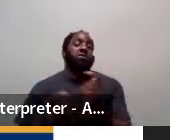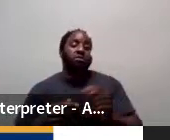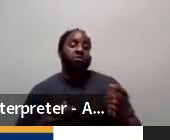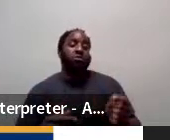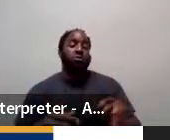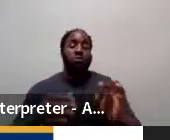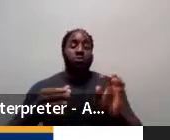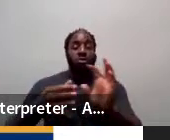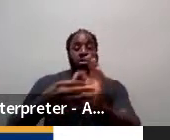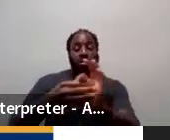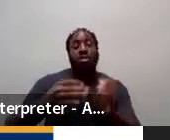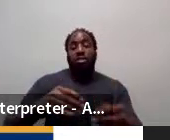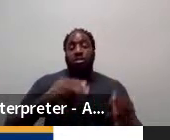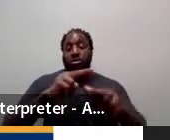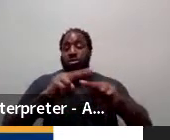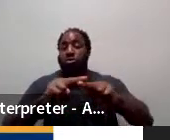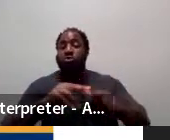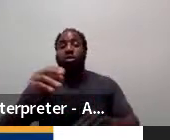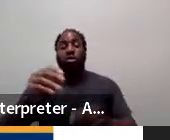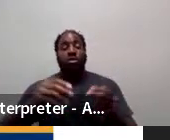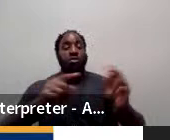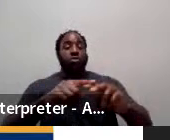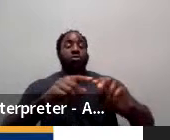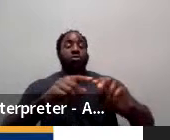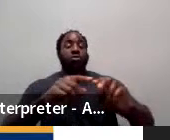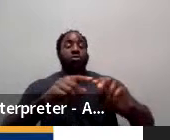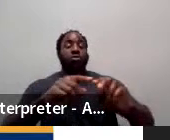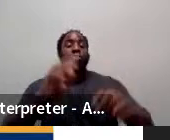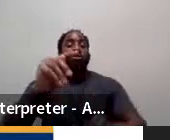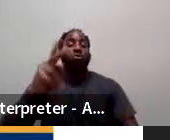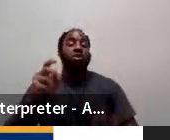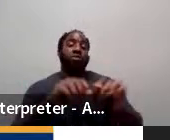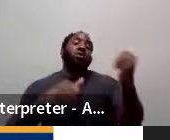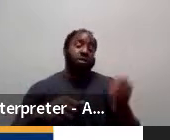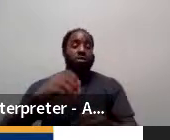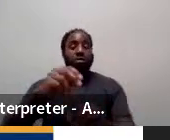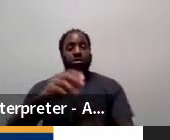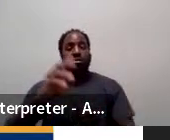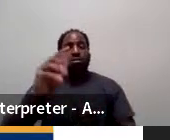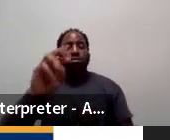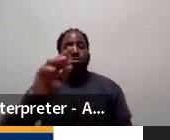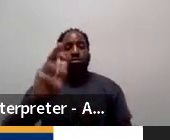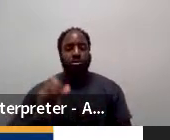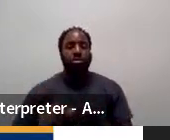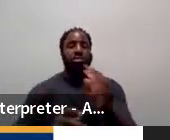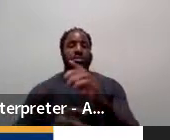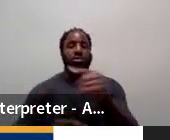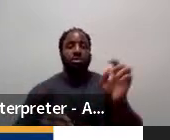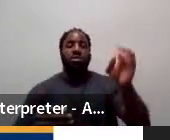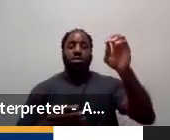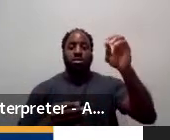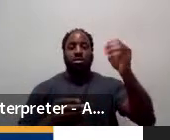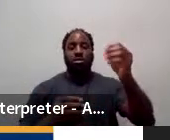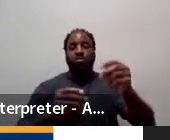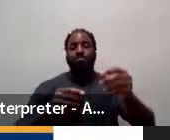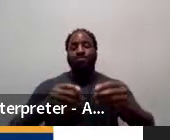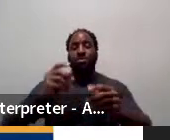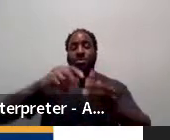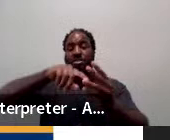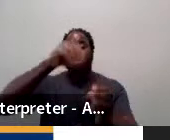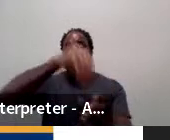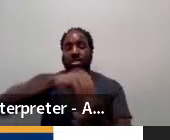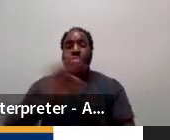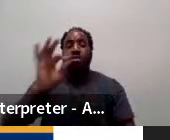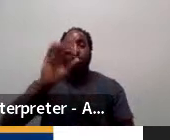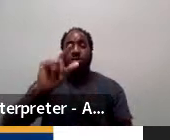trains to other tracks away from the work that we're going to be doing for Metro North. The installation of the Leggett crossover special track work